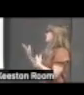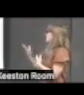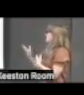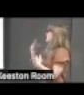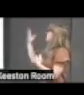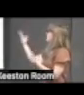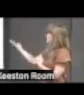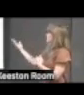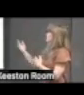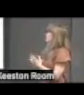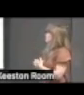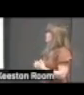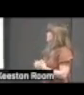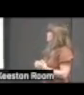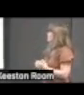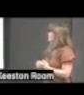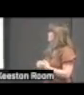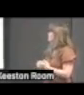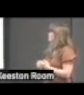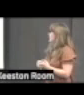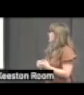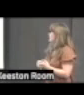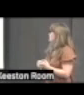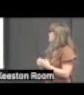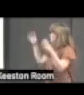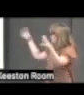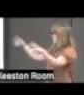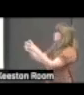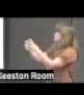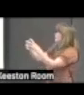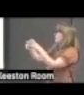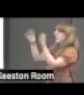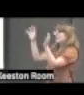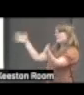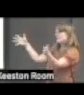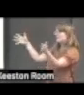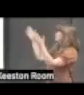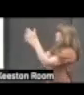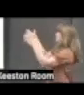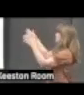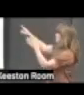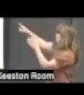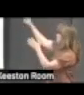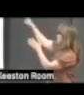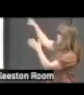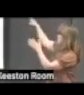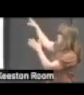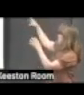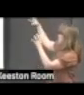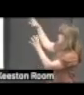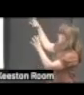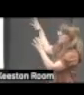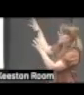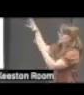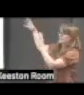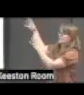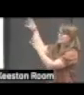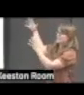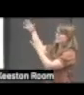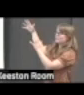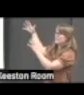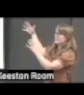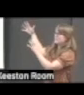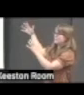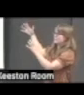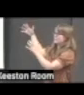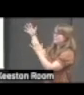detected by the male, and they can come in and congregate and then do this male-male competition. So you see I kind of put in right around like